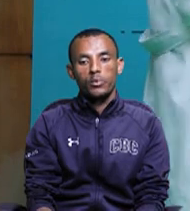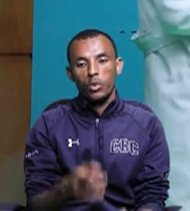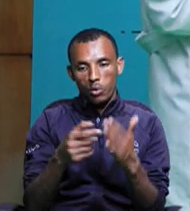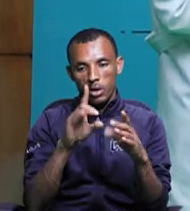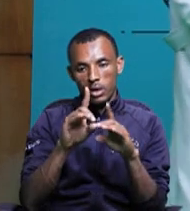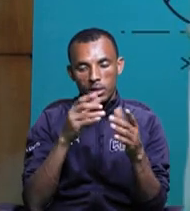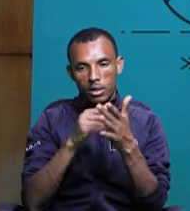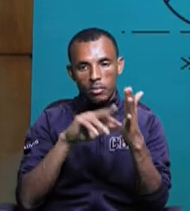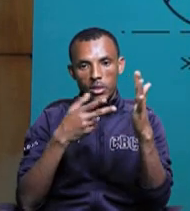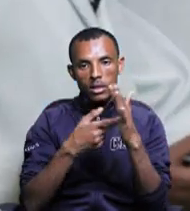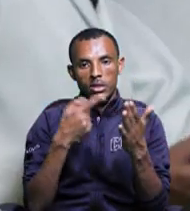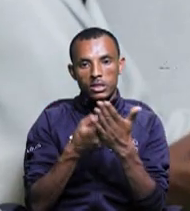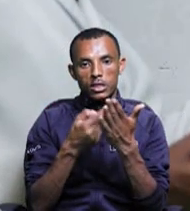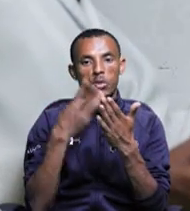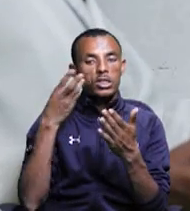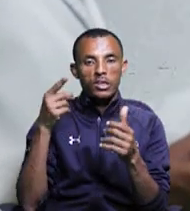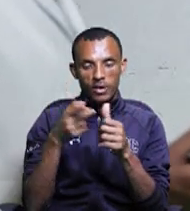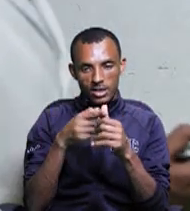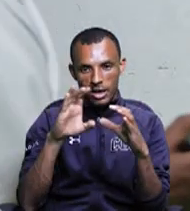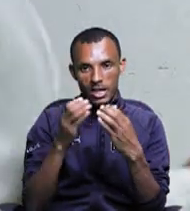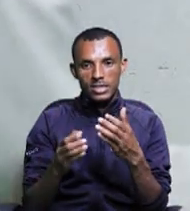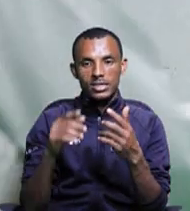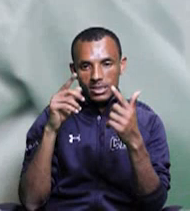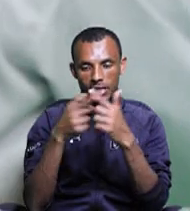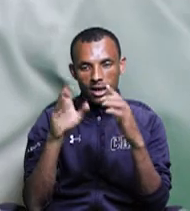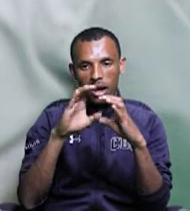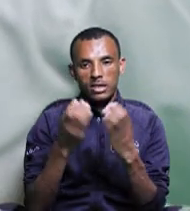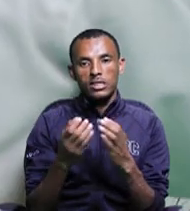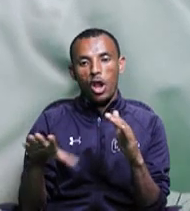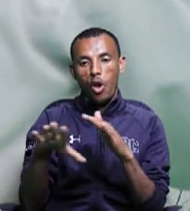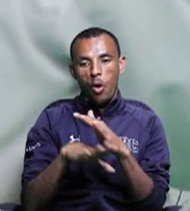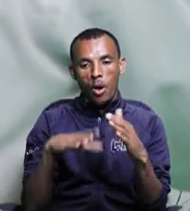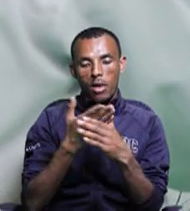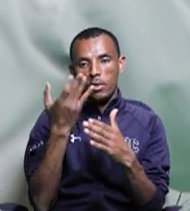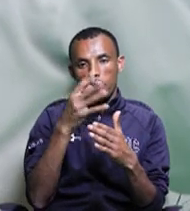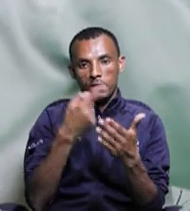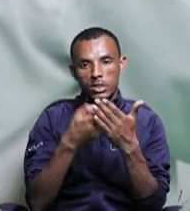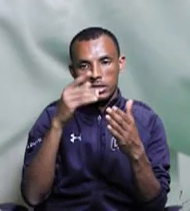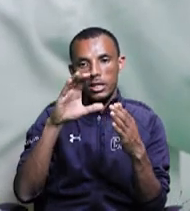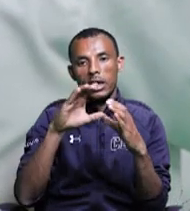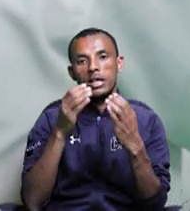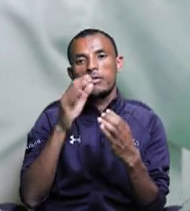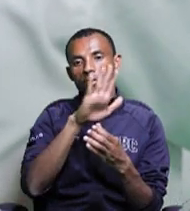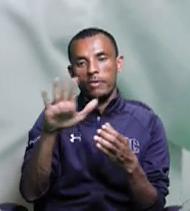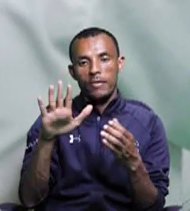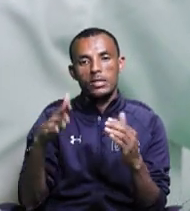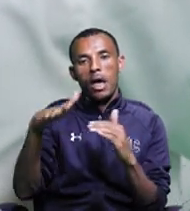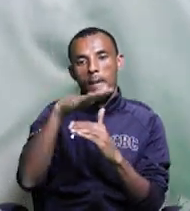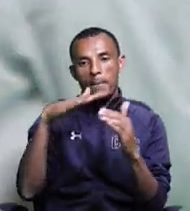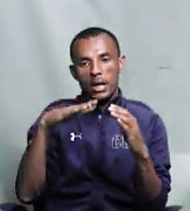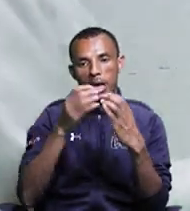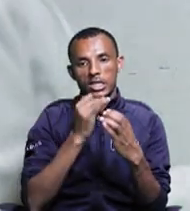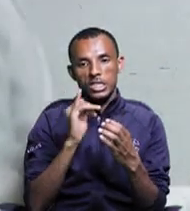So what does it mean? This was the first class, second class. The lower limit of this class, it is 55. The upper limit